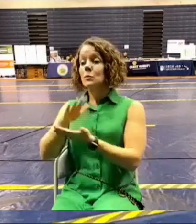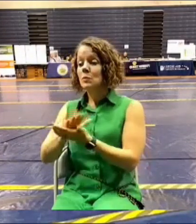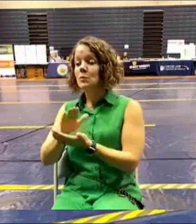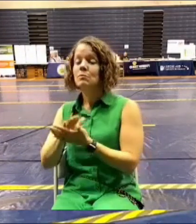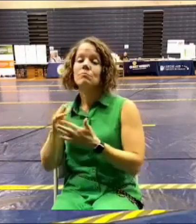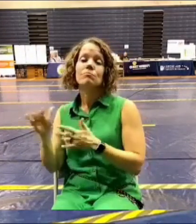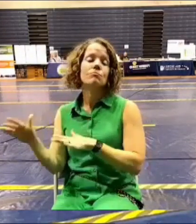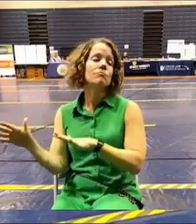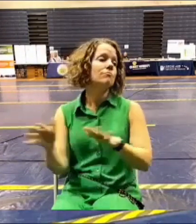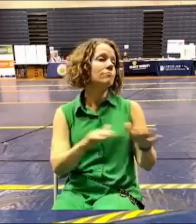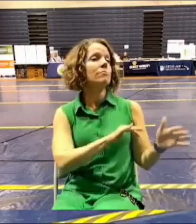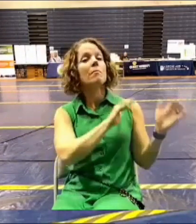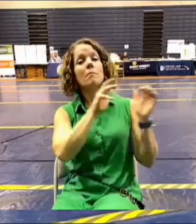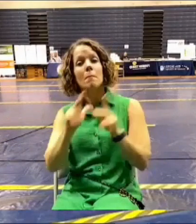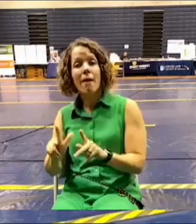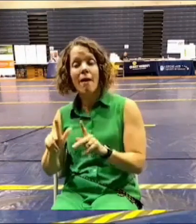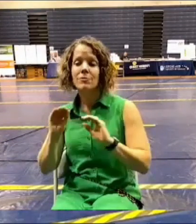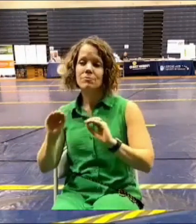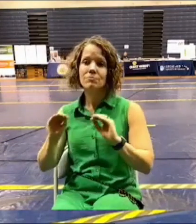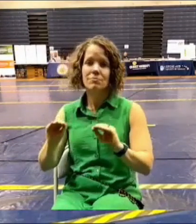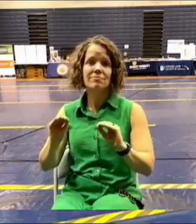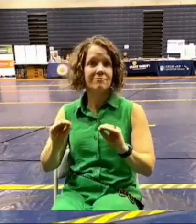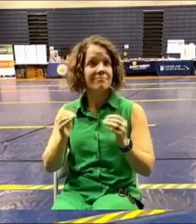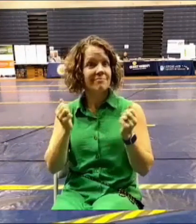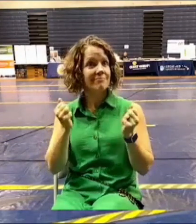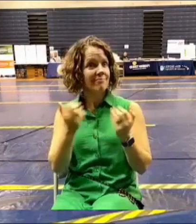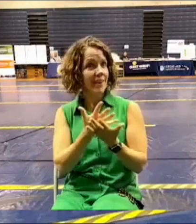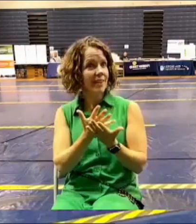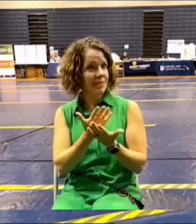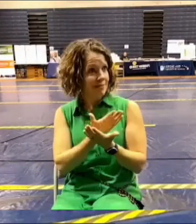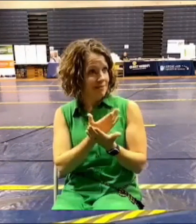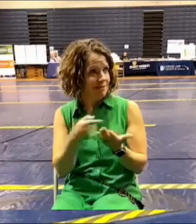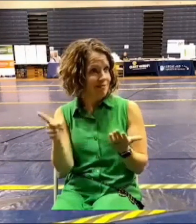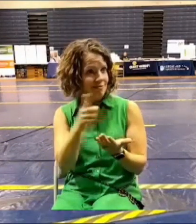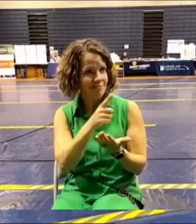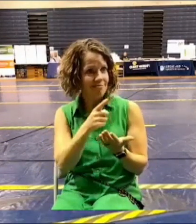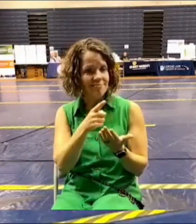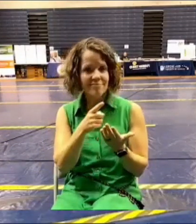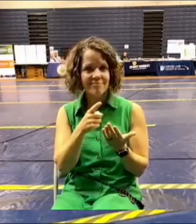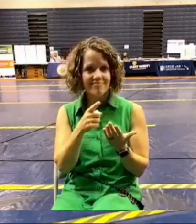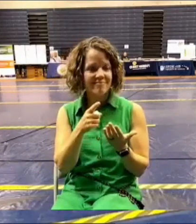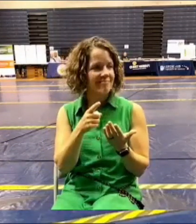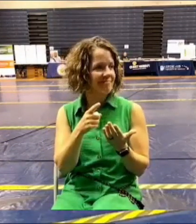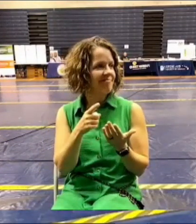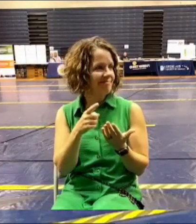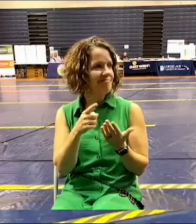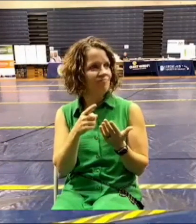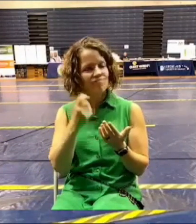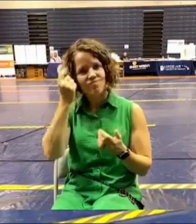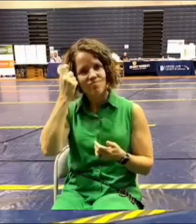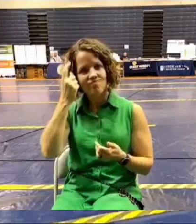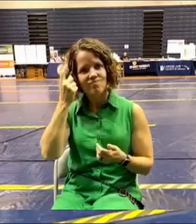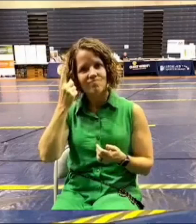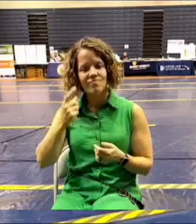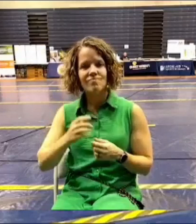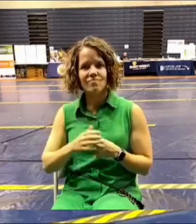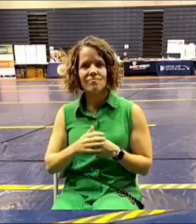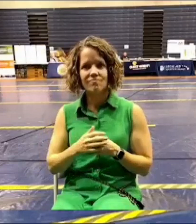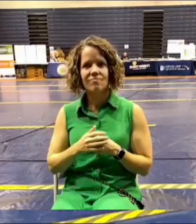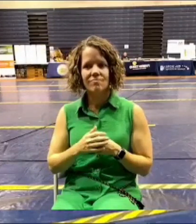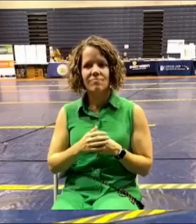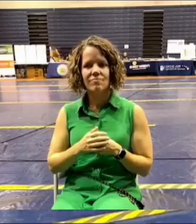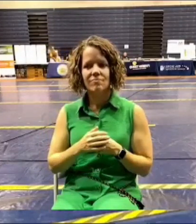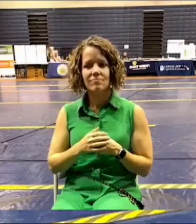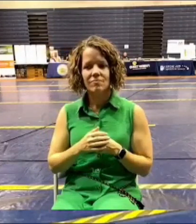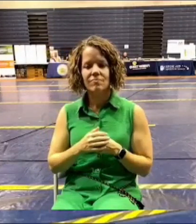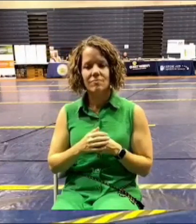many of you, or you hope your kids and my best friends over here who can't come back, essentially